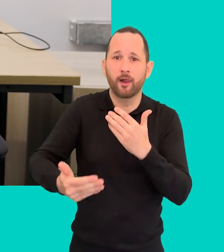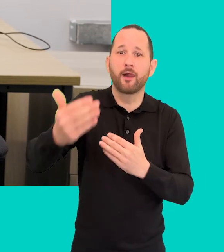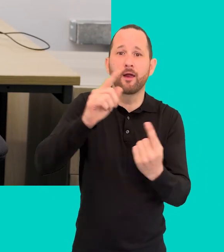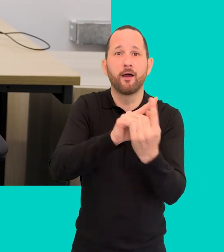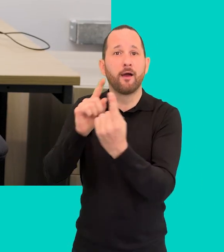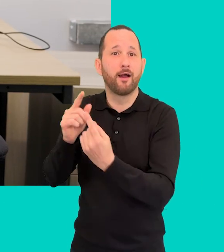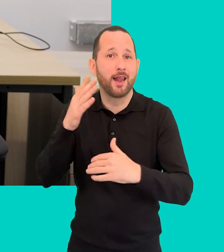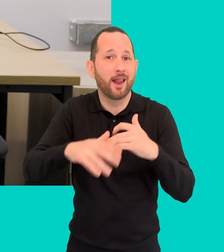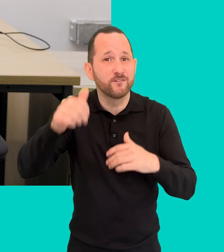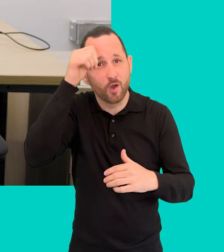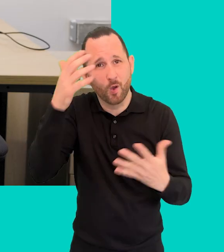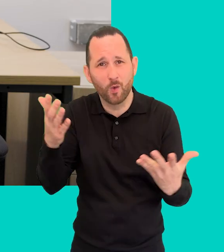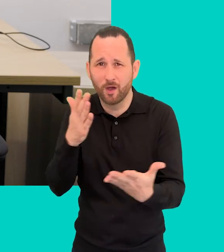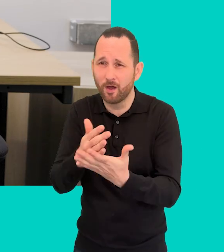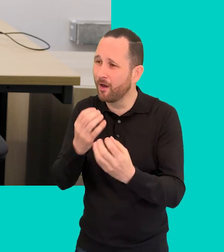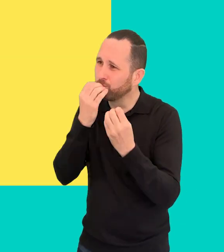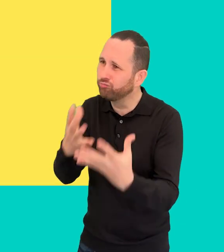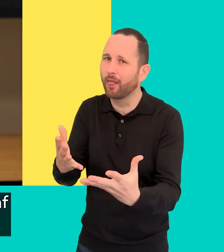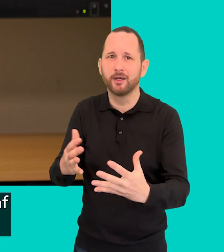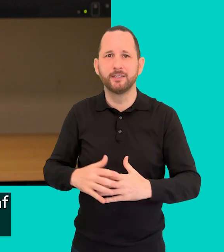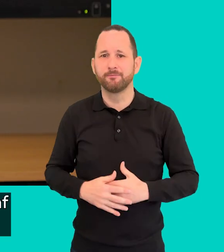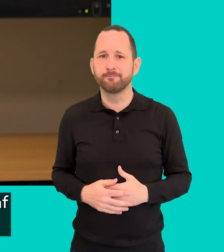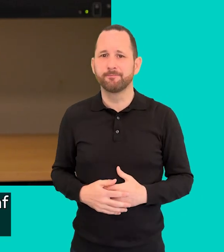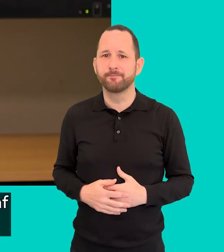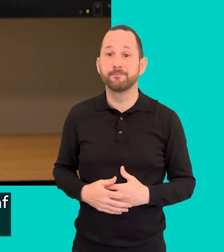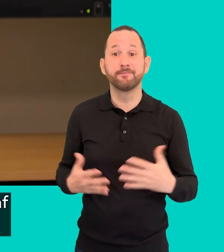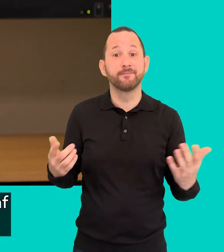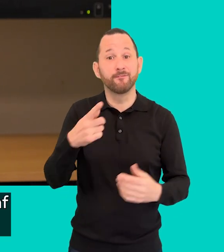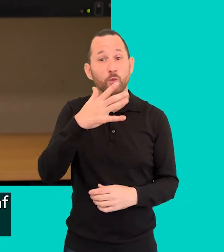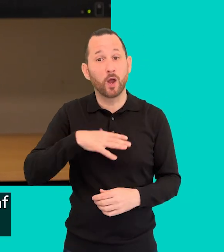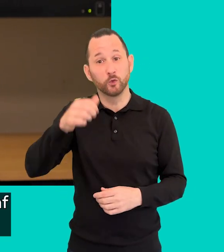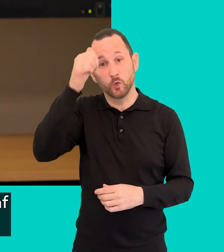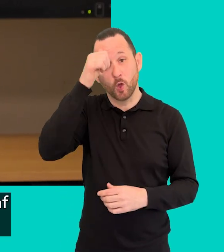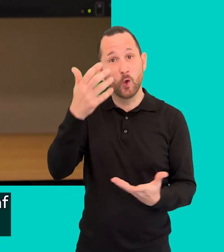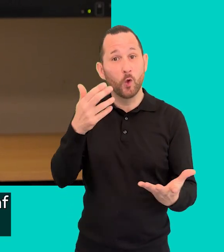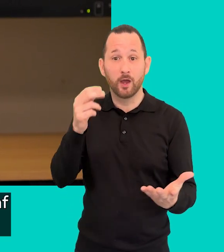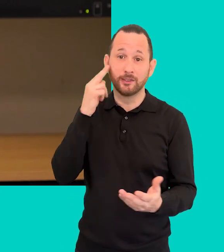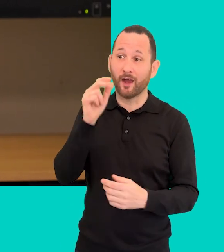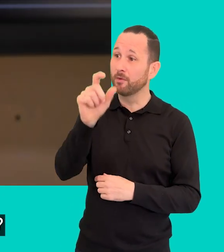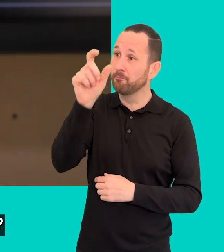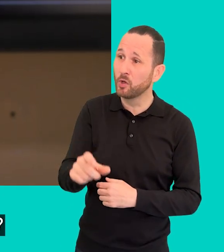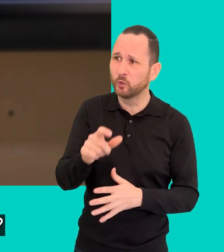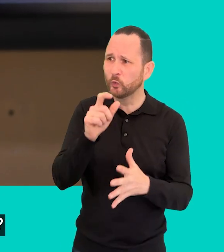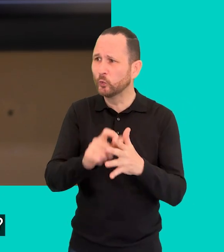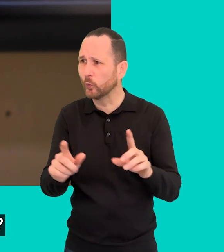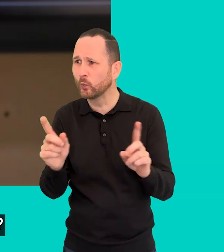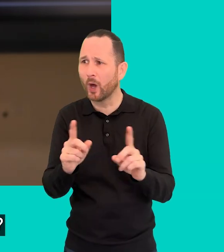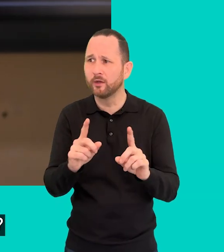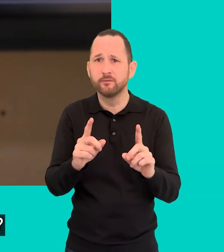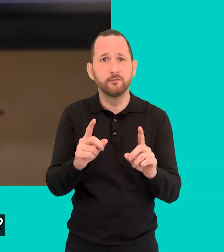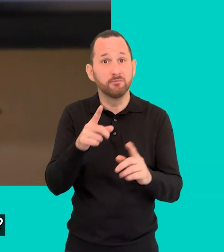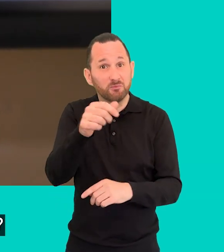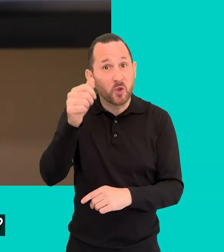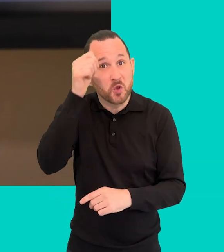him, which is just brilliant, isn't it? And if you somebody deaf, you can do it to them. And do you know anybody who's